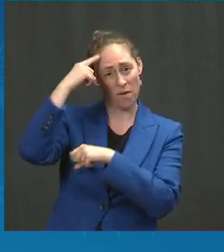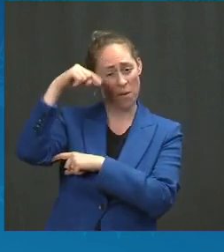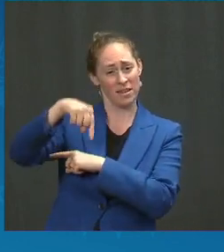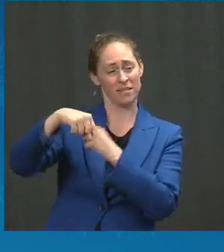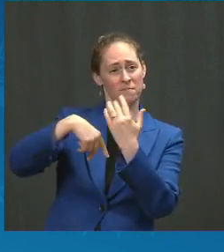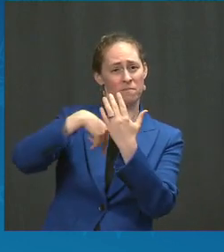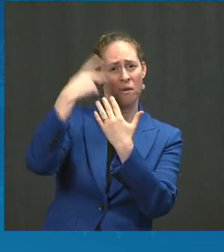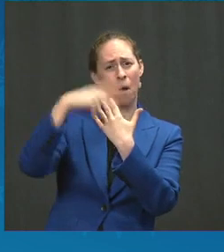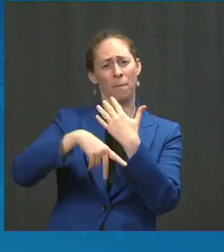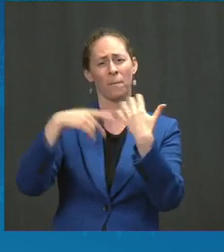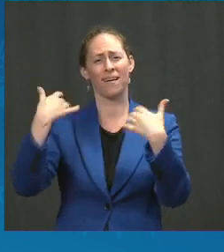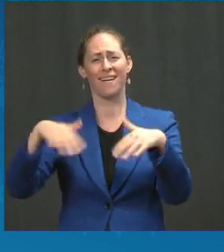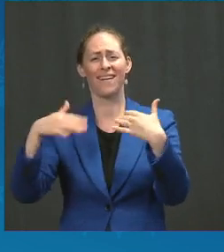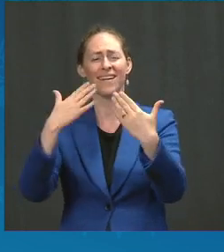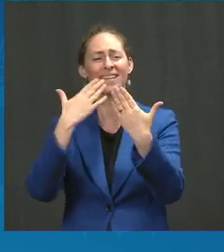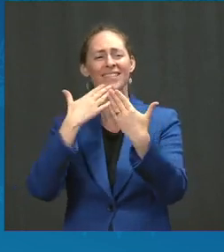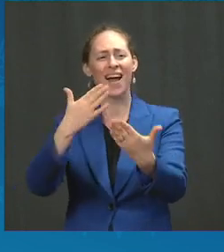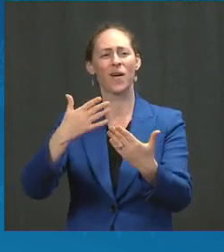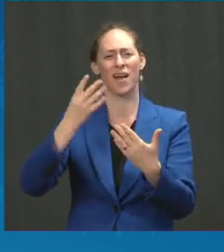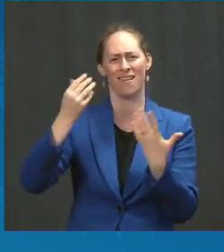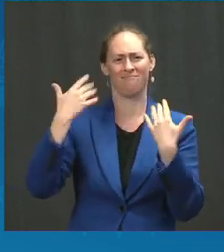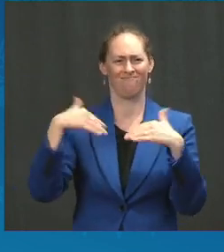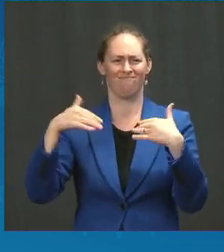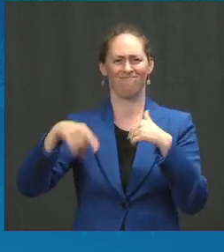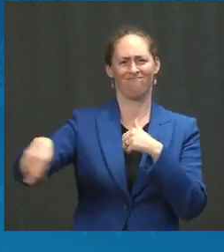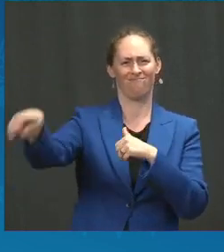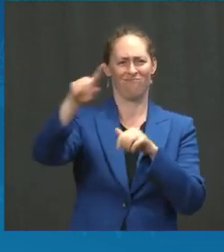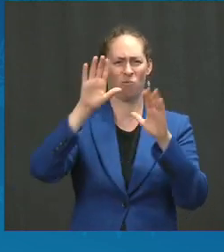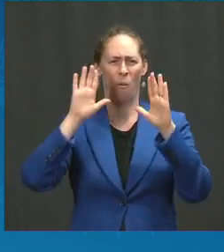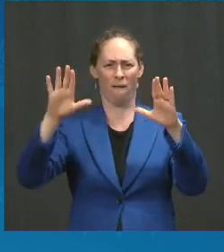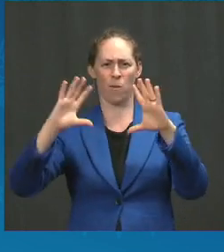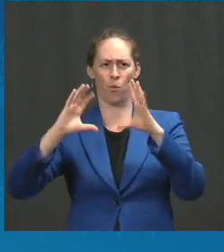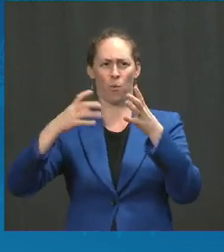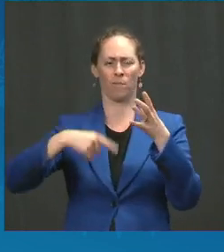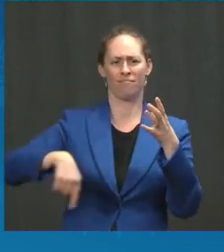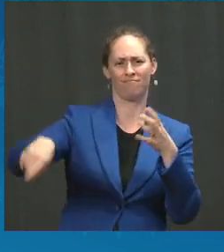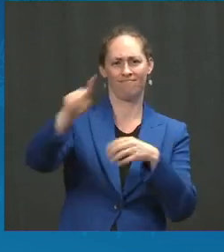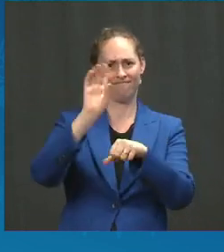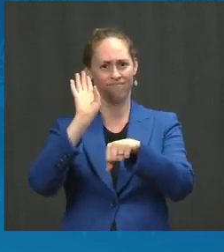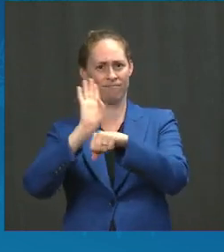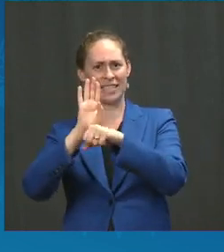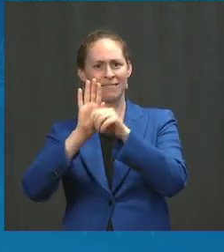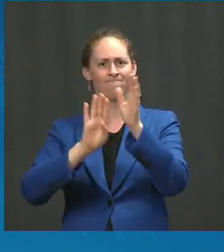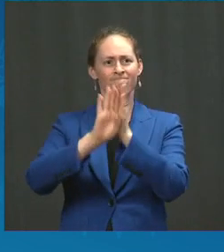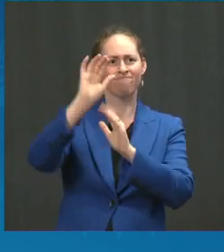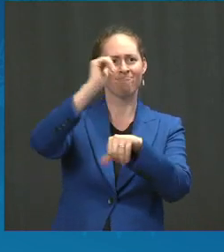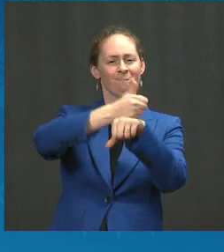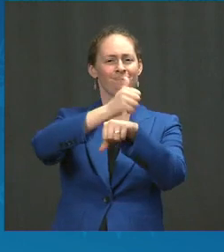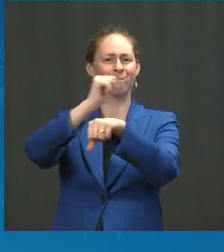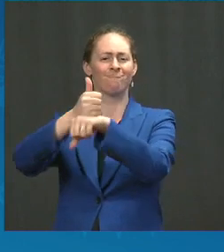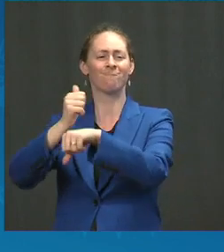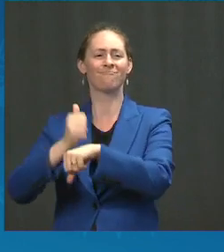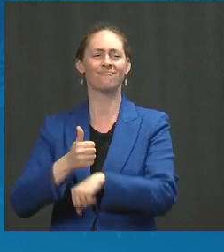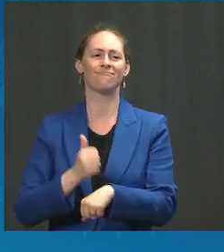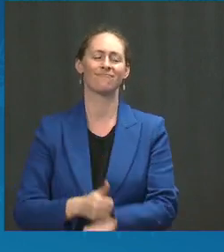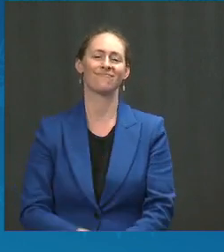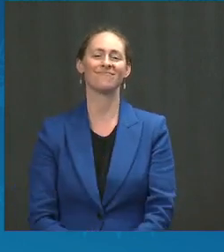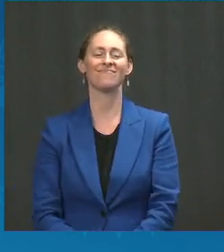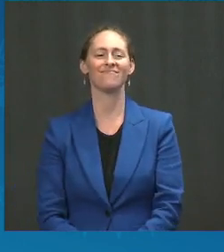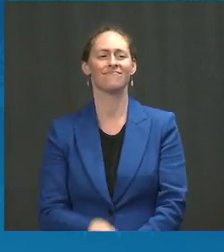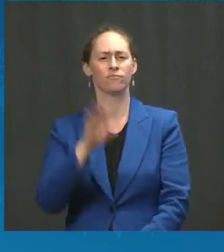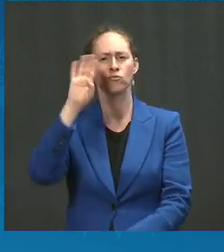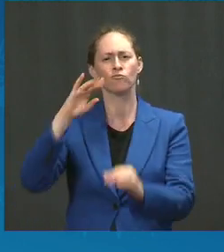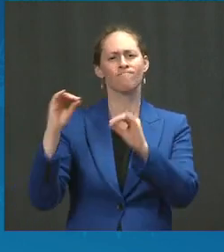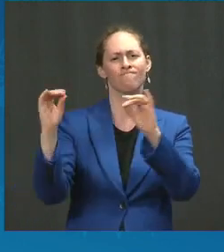of entrepreneurs and small business advocates. I know today's discussion is going to be great. We have a strong program with